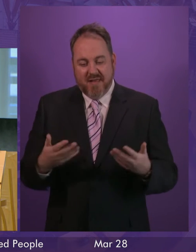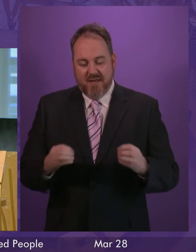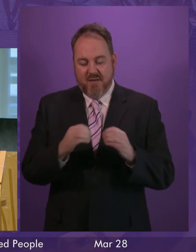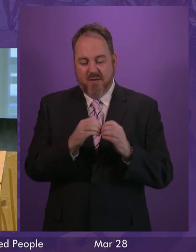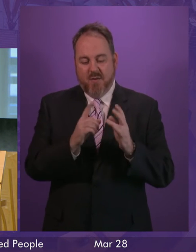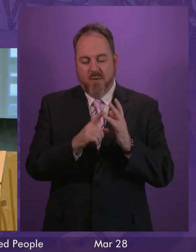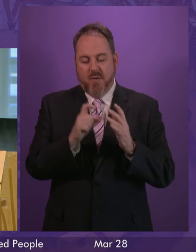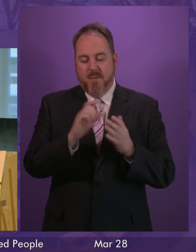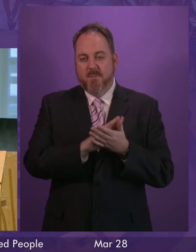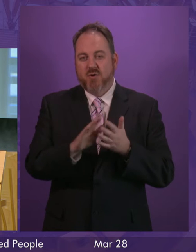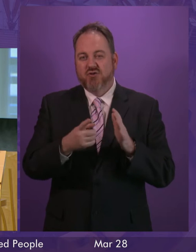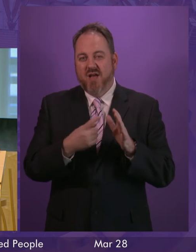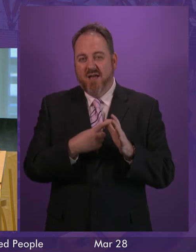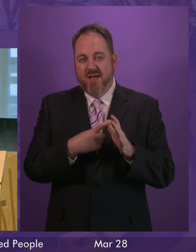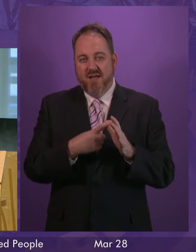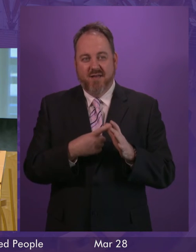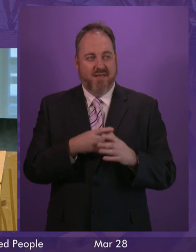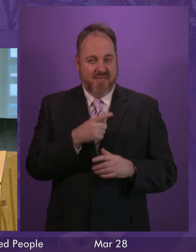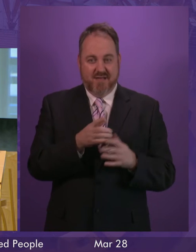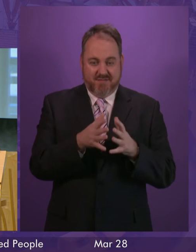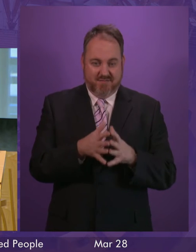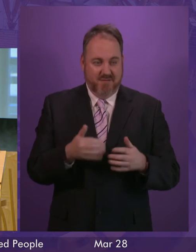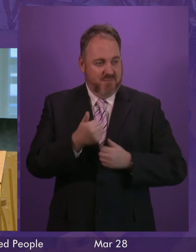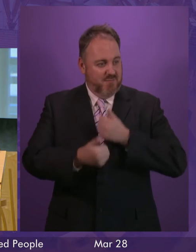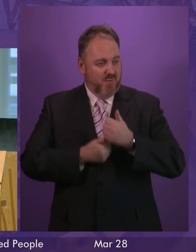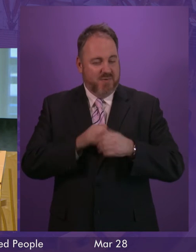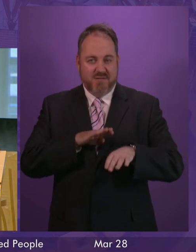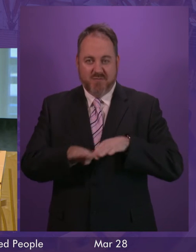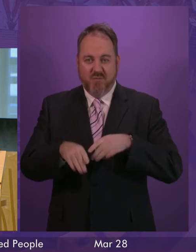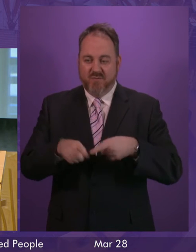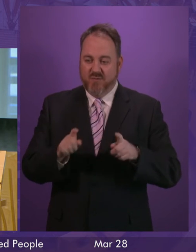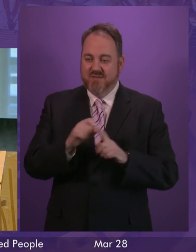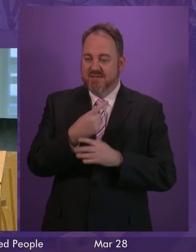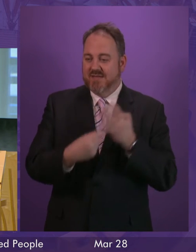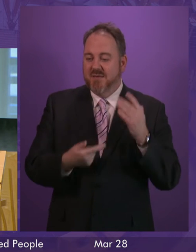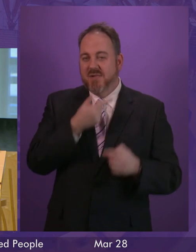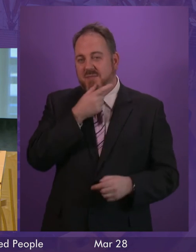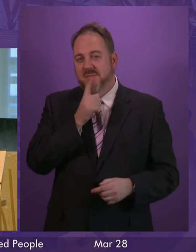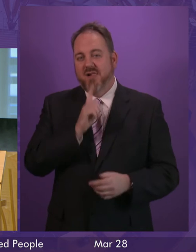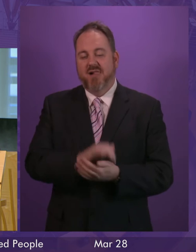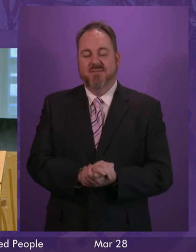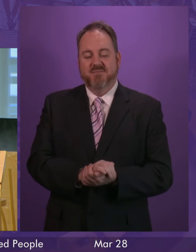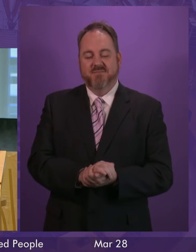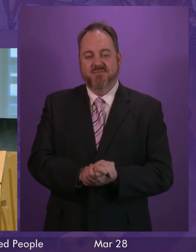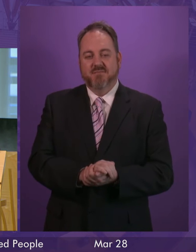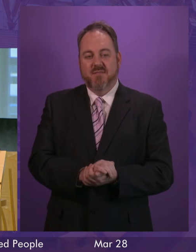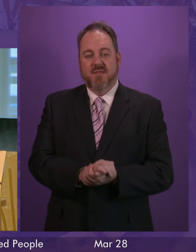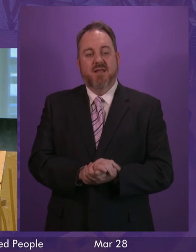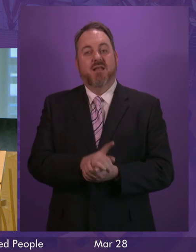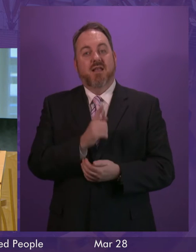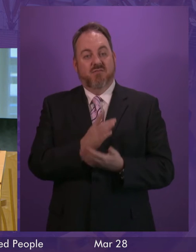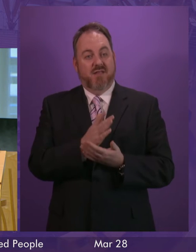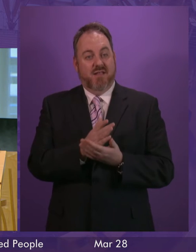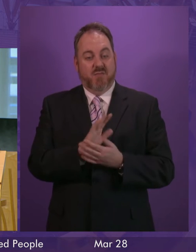fastest growing para sport. I'm delighted that the Inverclyde National Sports Centre in Largs has thanks to this government and its partners facilities and